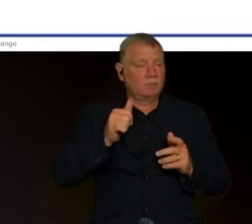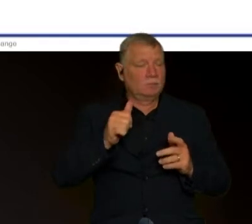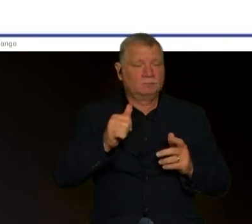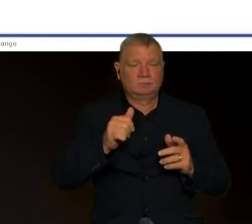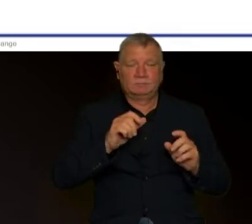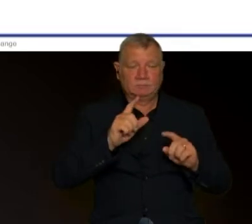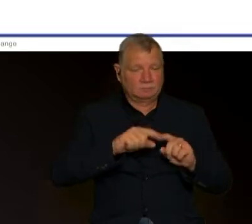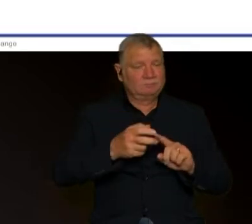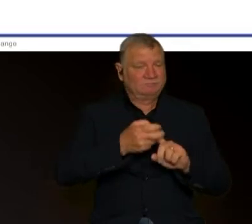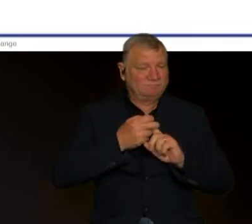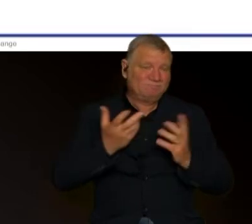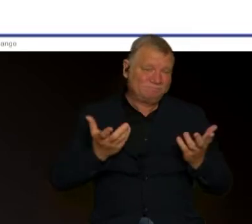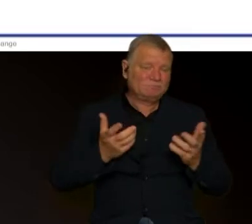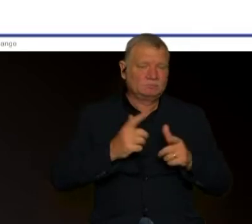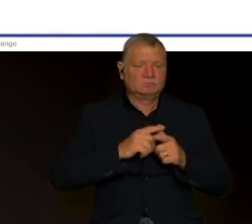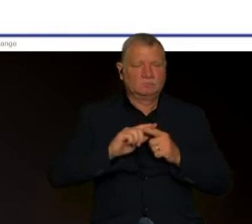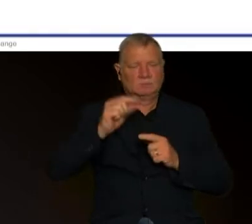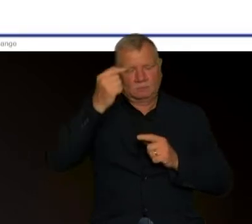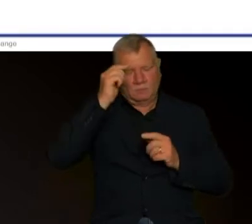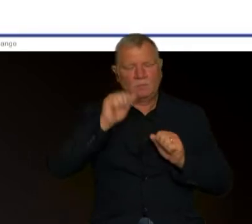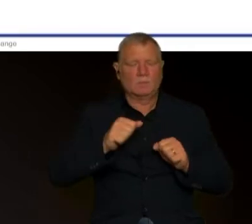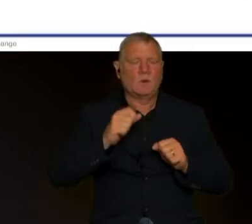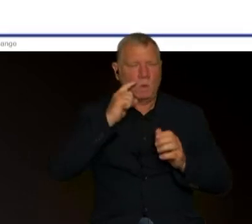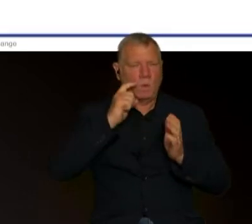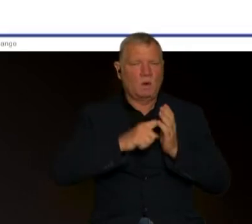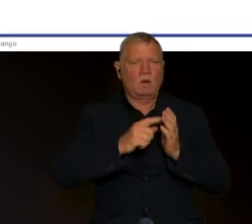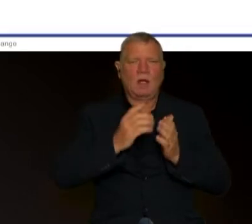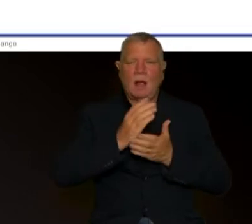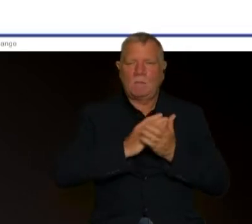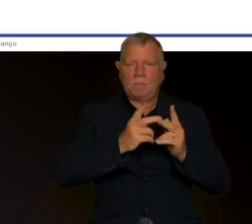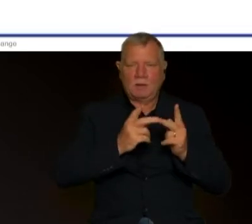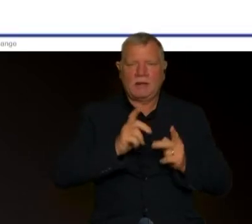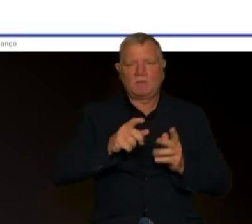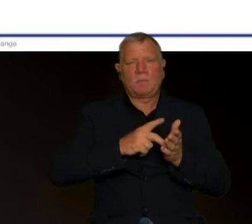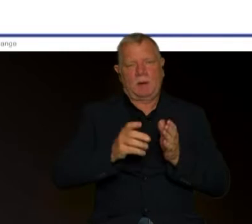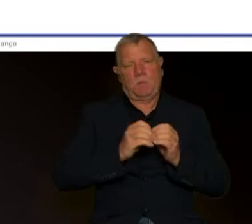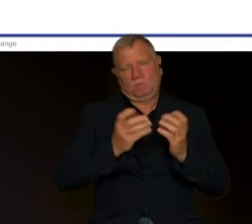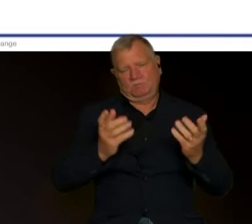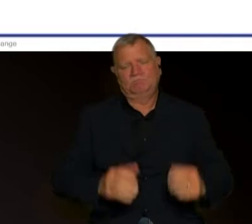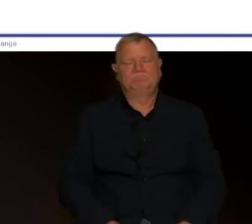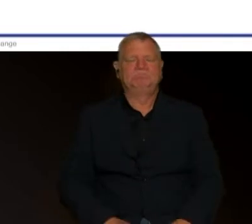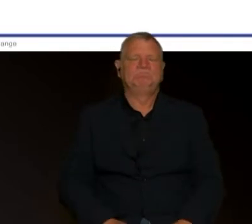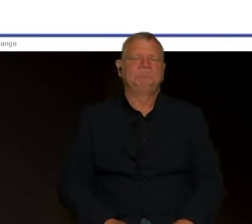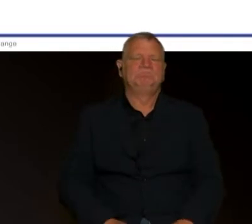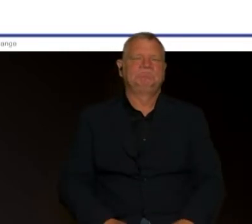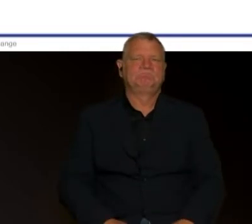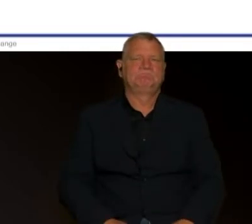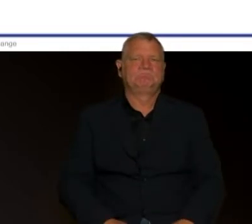don't drop salaries for anyone, but rather if we've got to pay more.